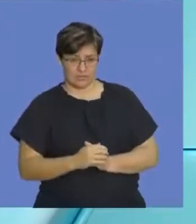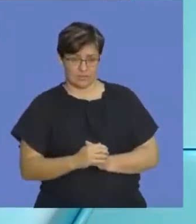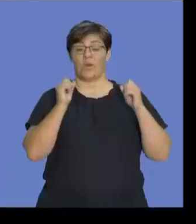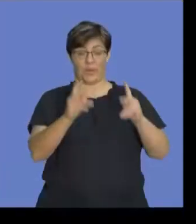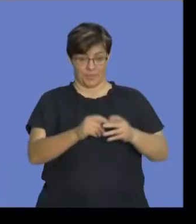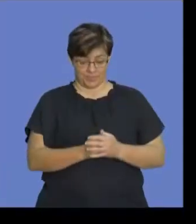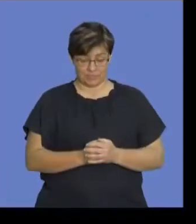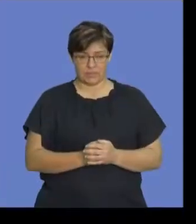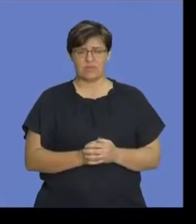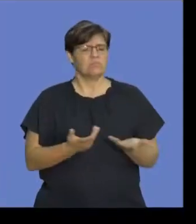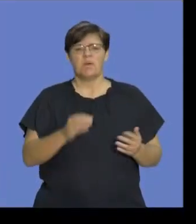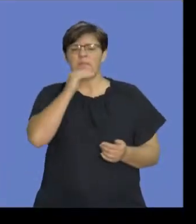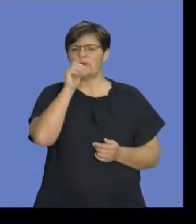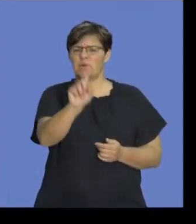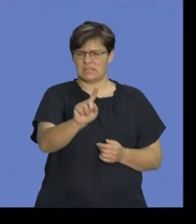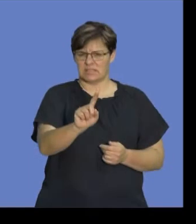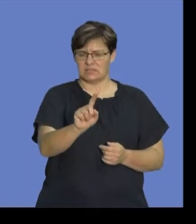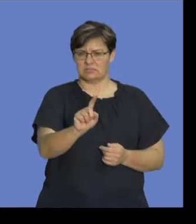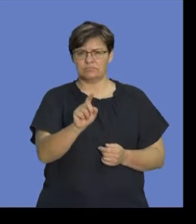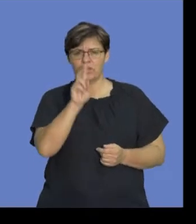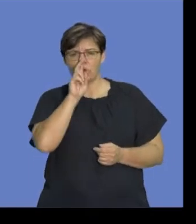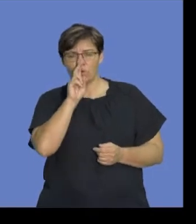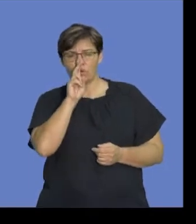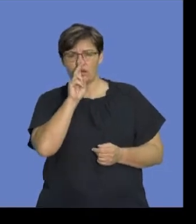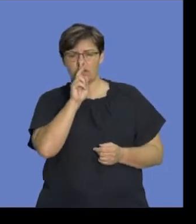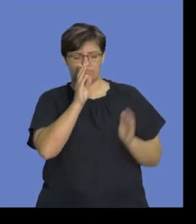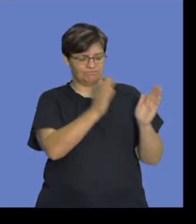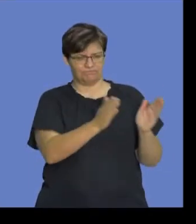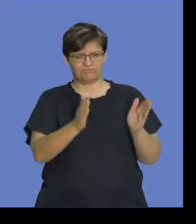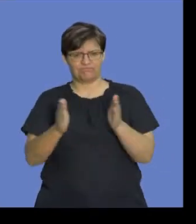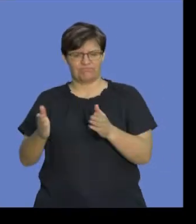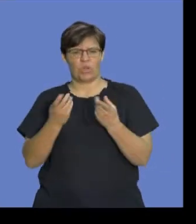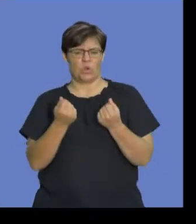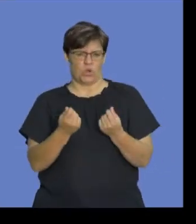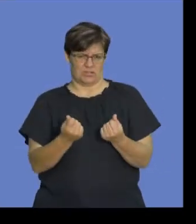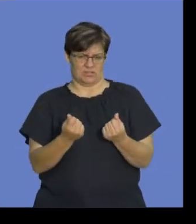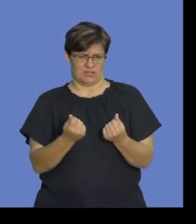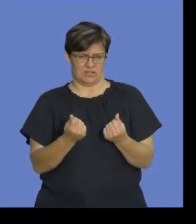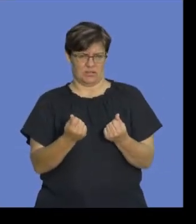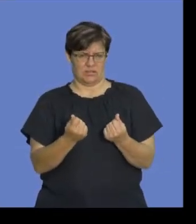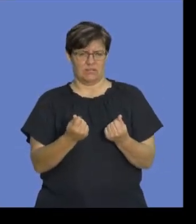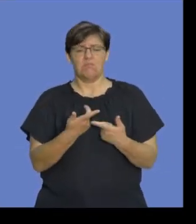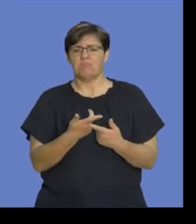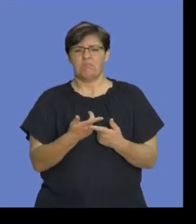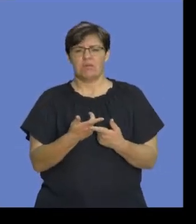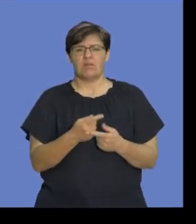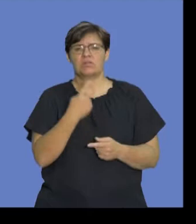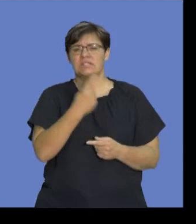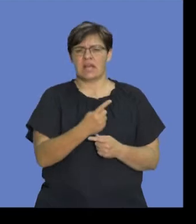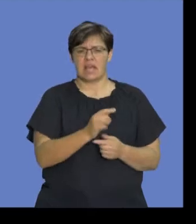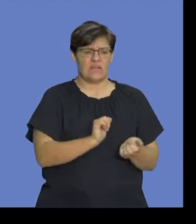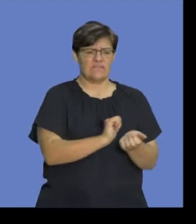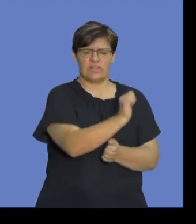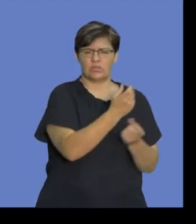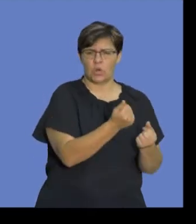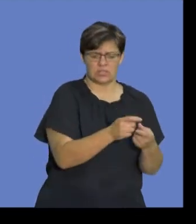Okay, so in other words, let us look at these categories of costs. In other words, what do we mean by fixed